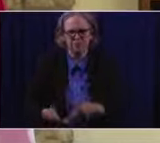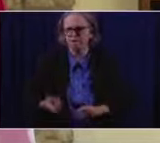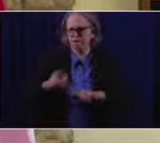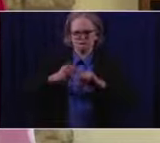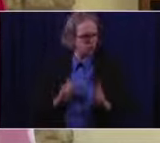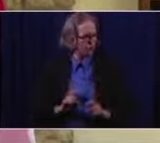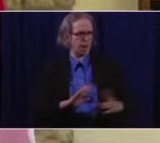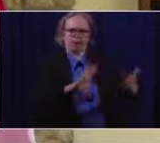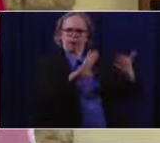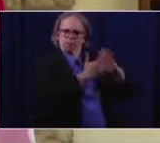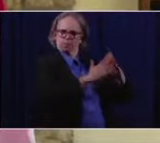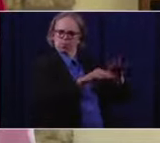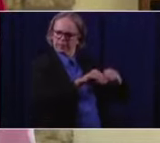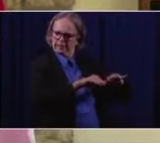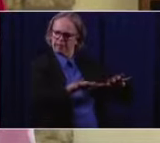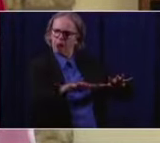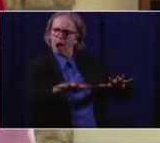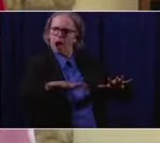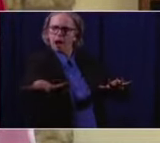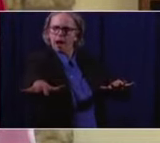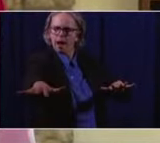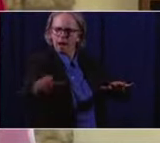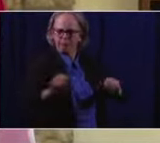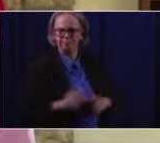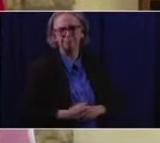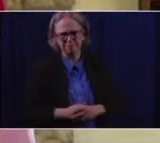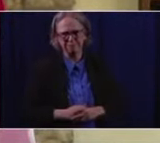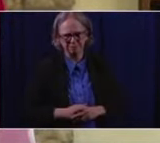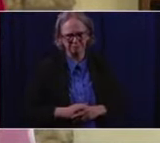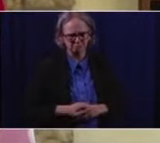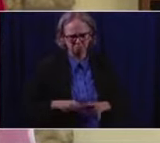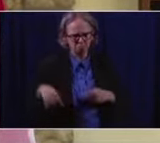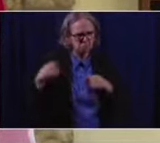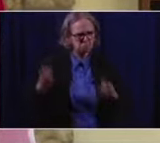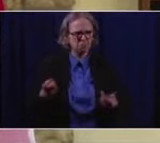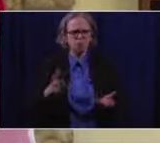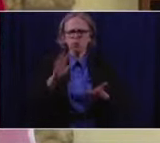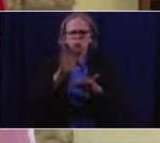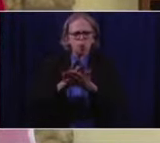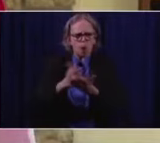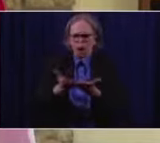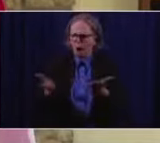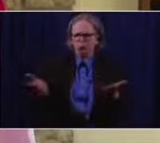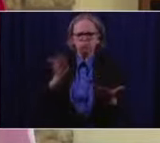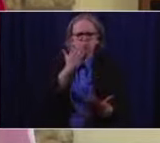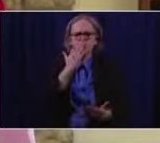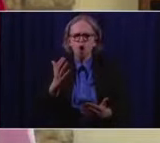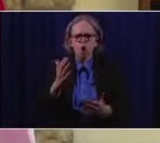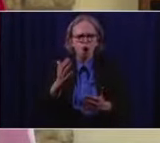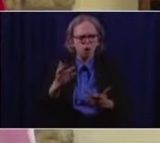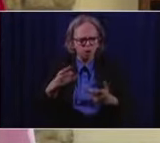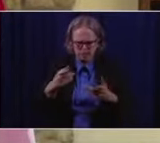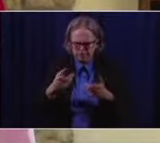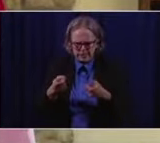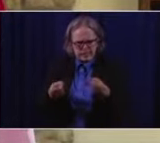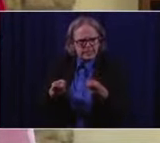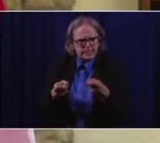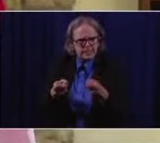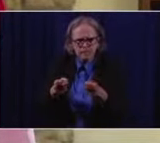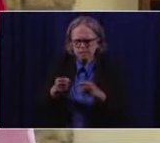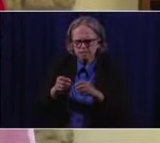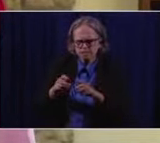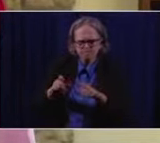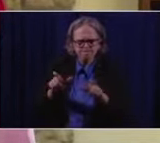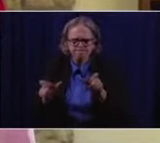can see, we think the schools are doing a very good job keeping that spread from taking place. As I said, we're going to use